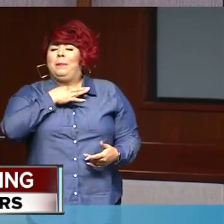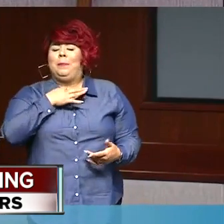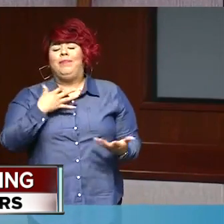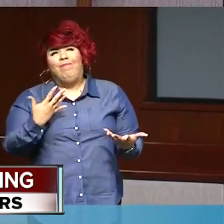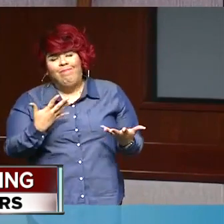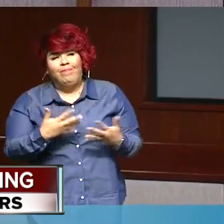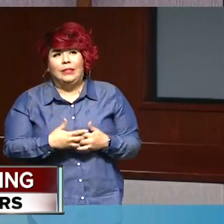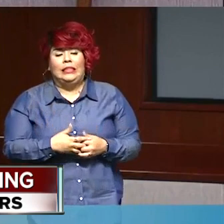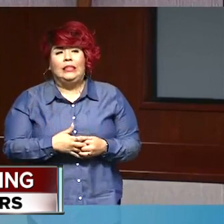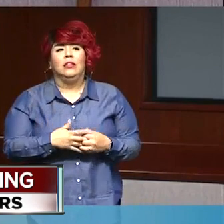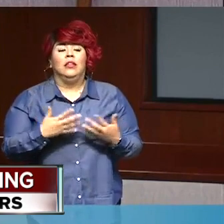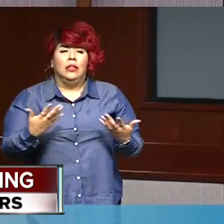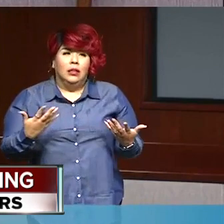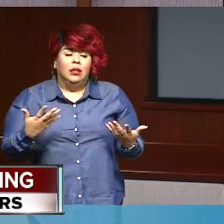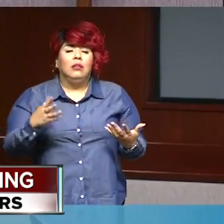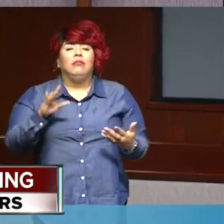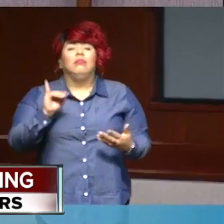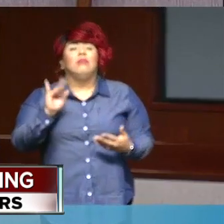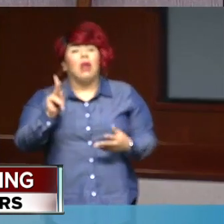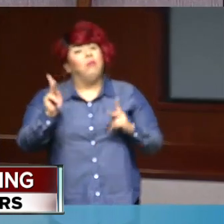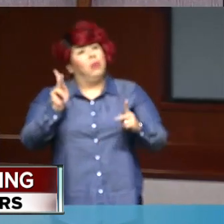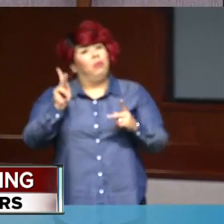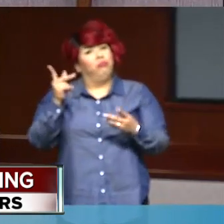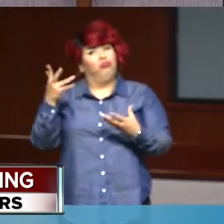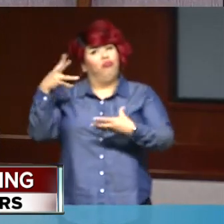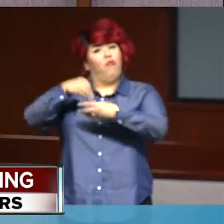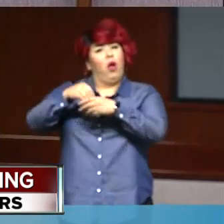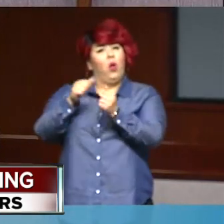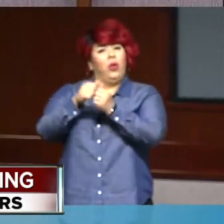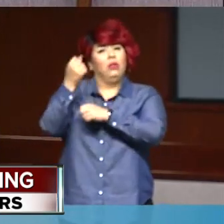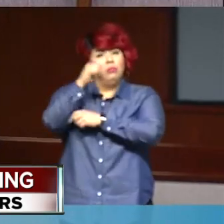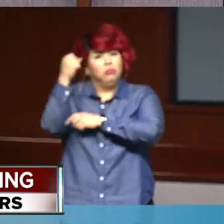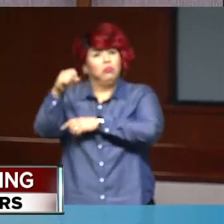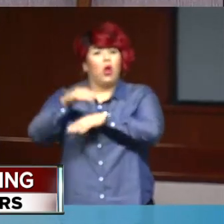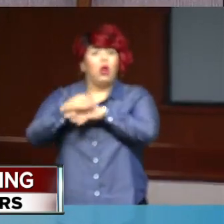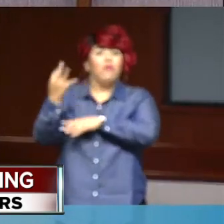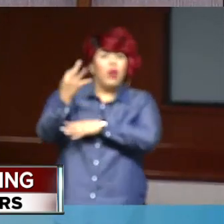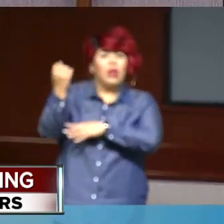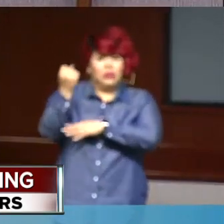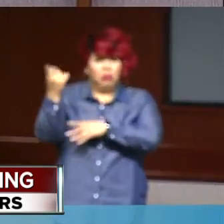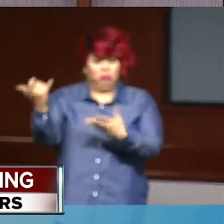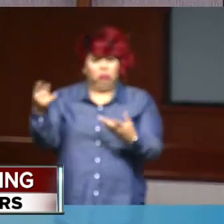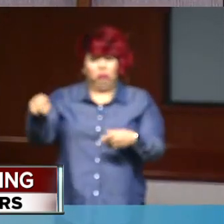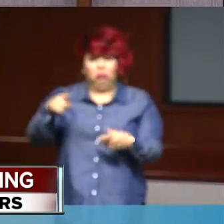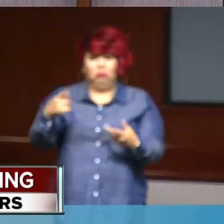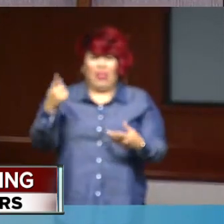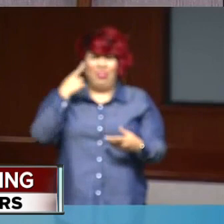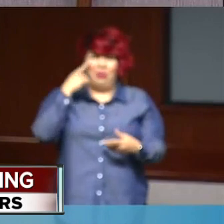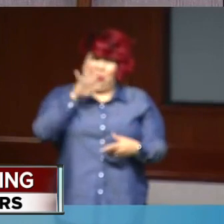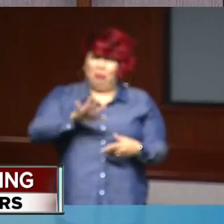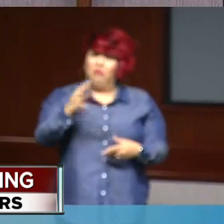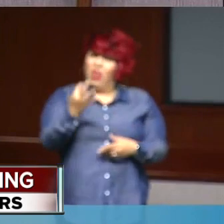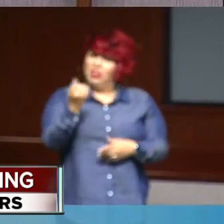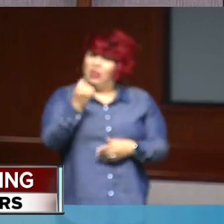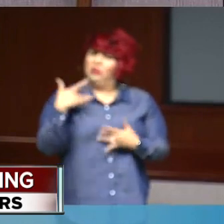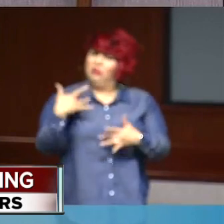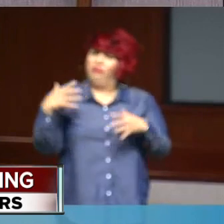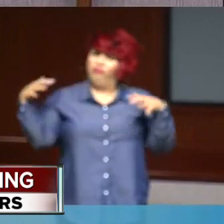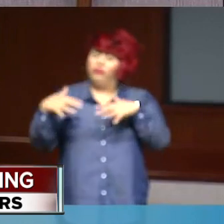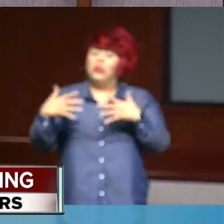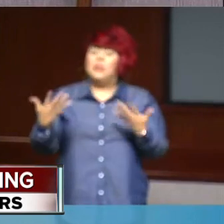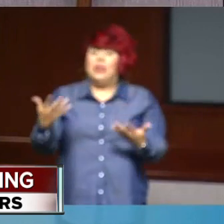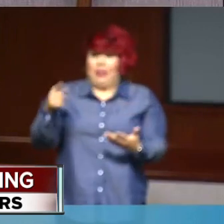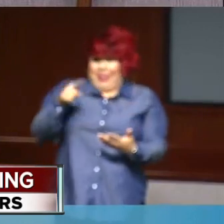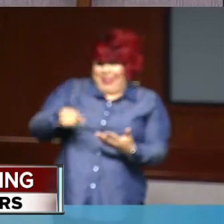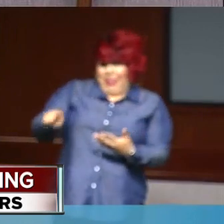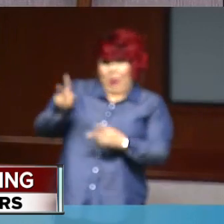if people were protesting Friday, Saturday, about around when these protests really started to pick up, when should those